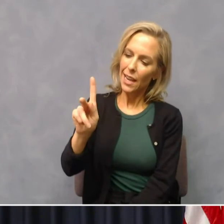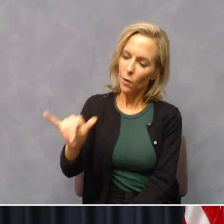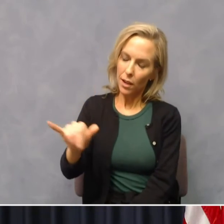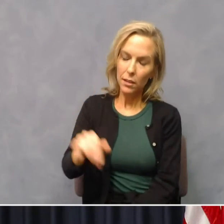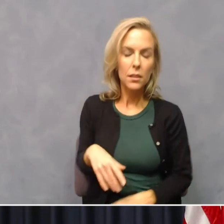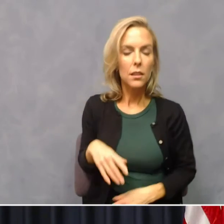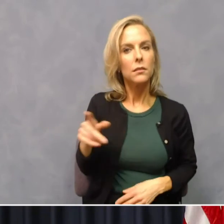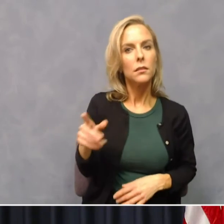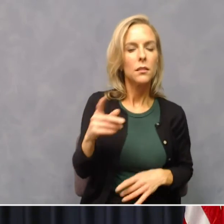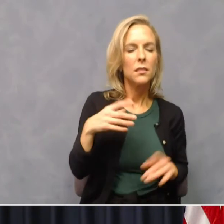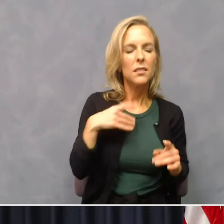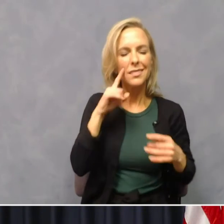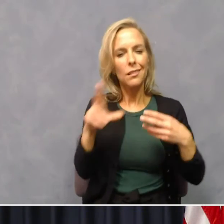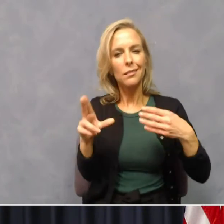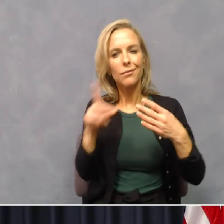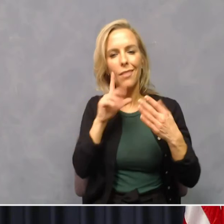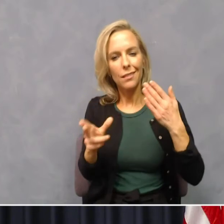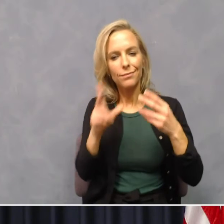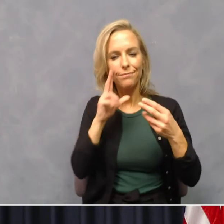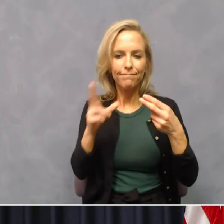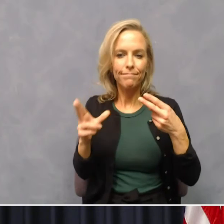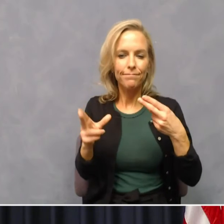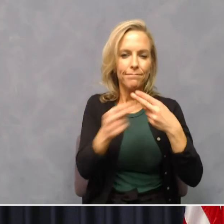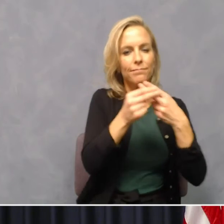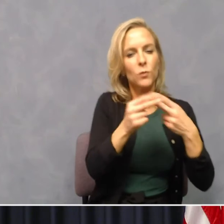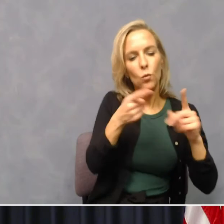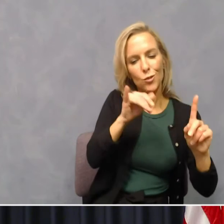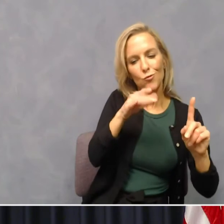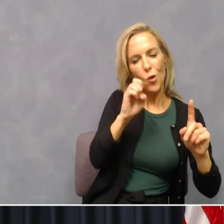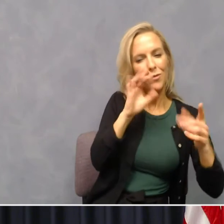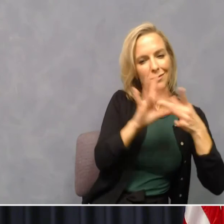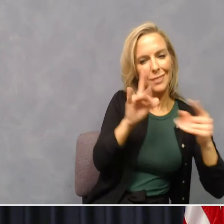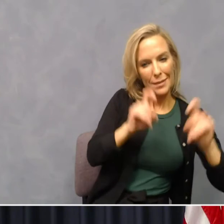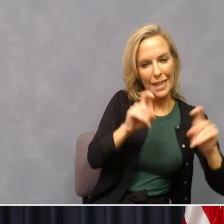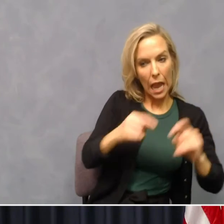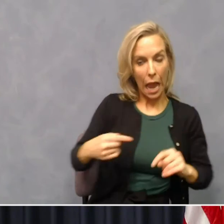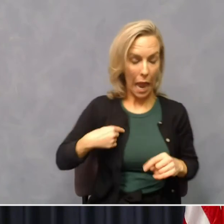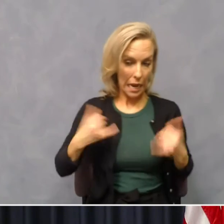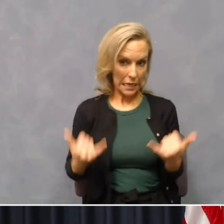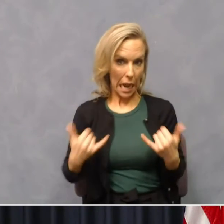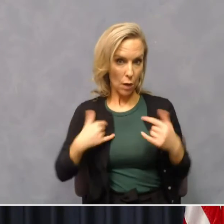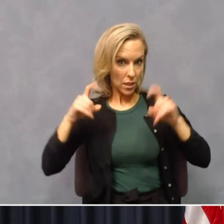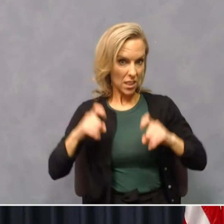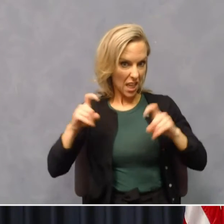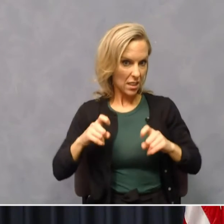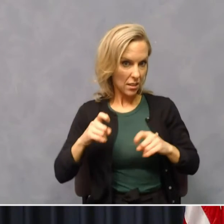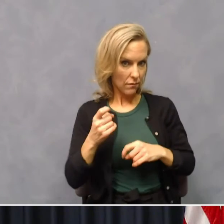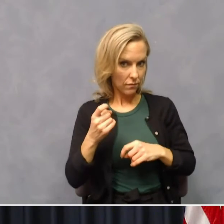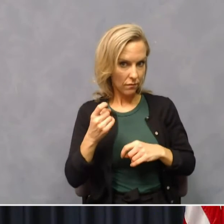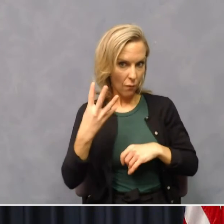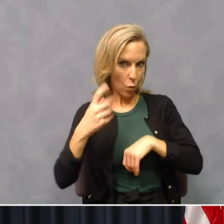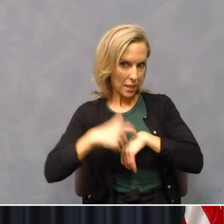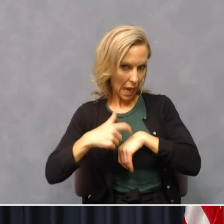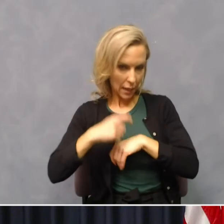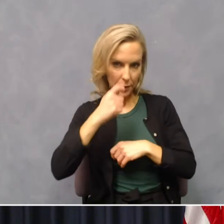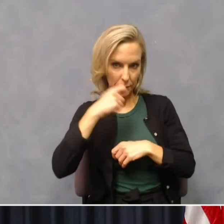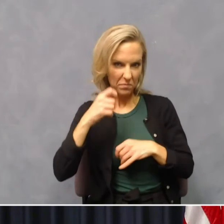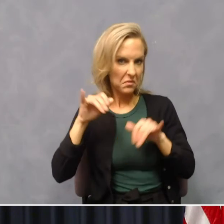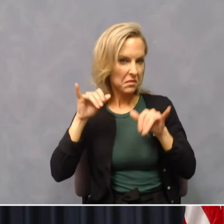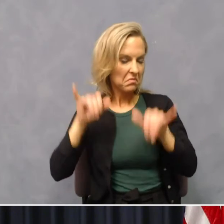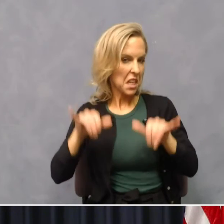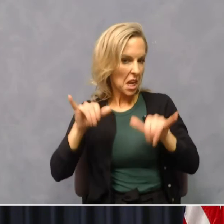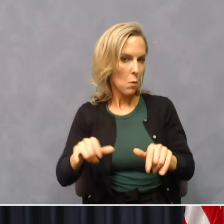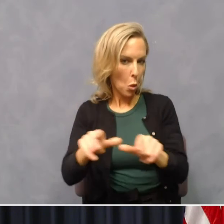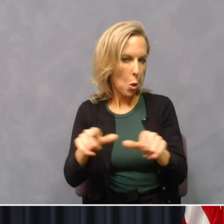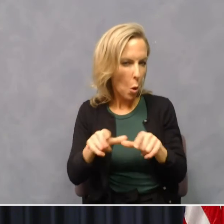Joe about testing, I've been tested probably about 4 times now. The first 2, all at the same location. It took 4 to